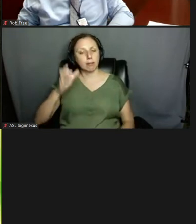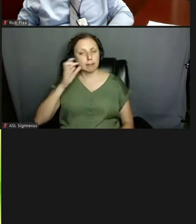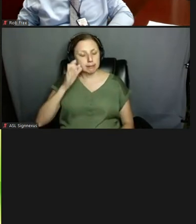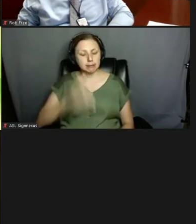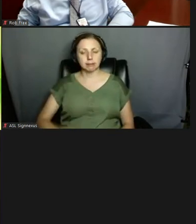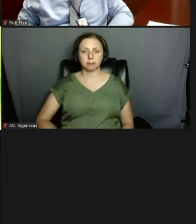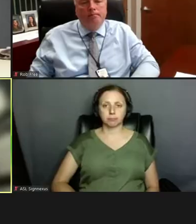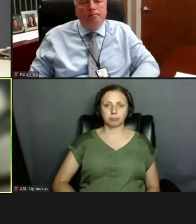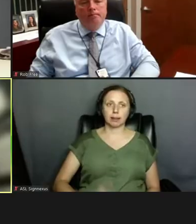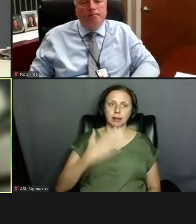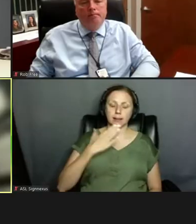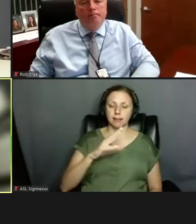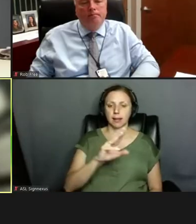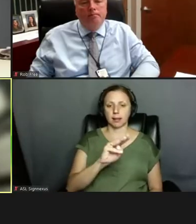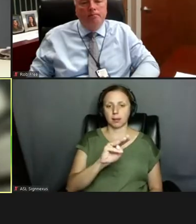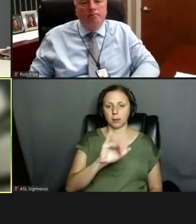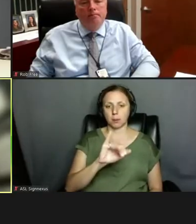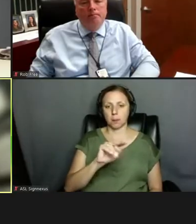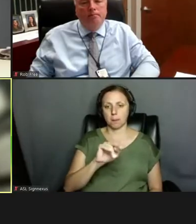Thank you, Mindy.